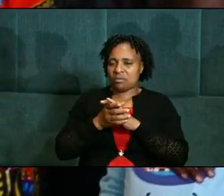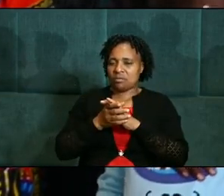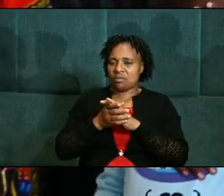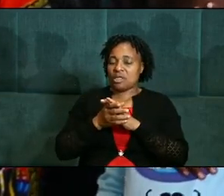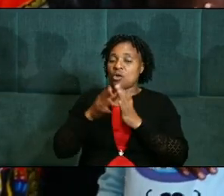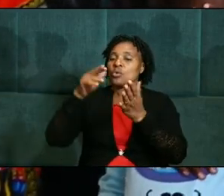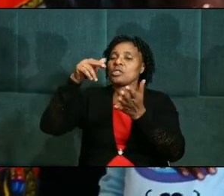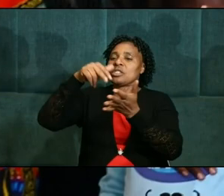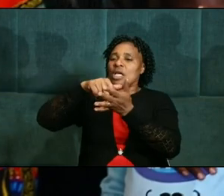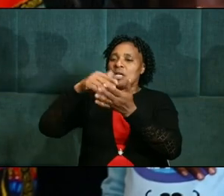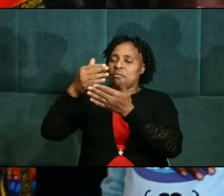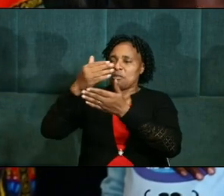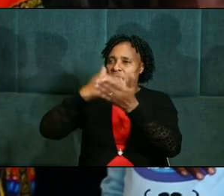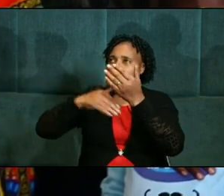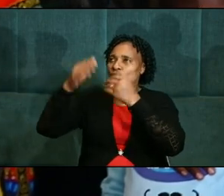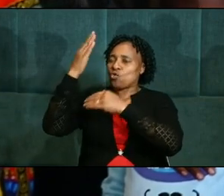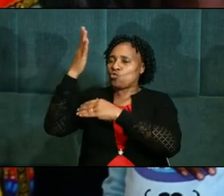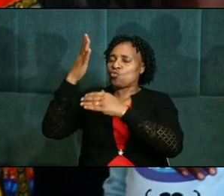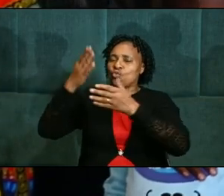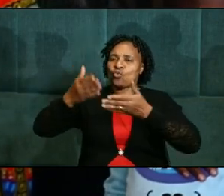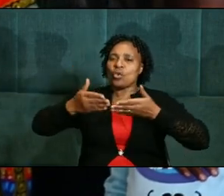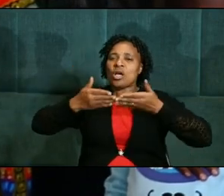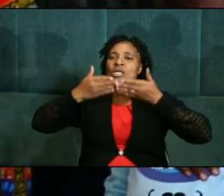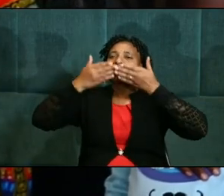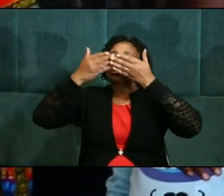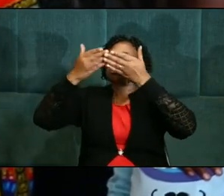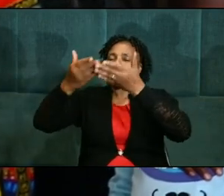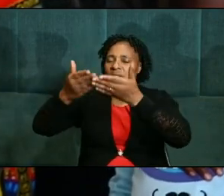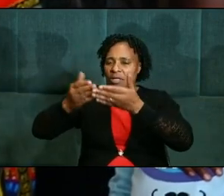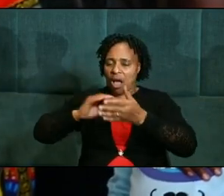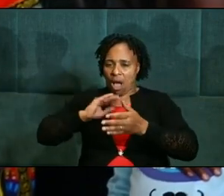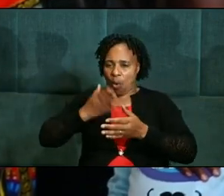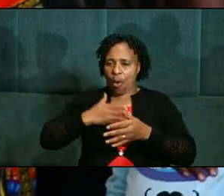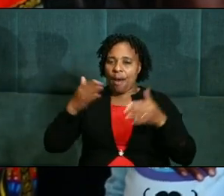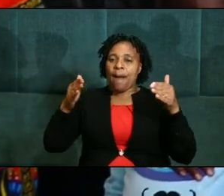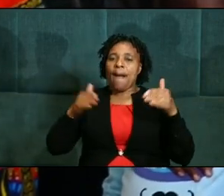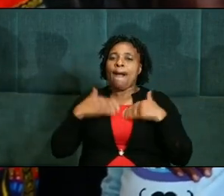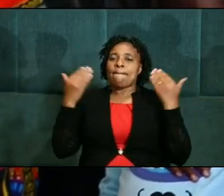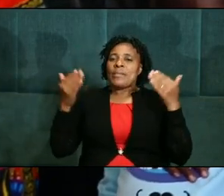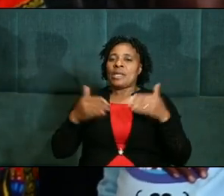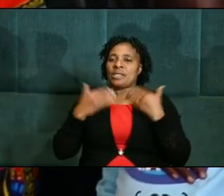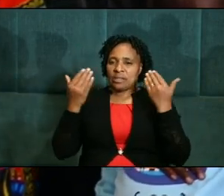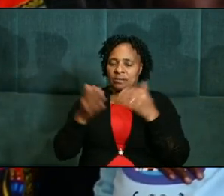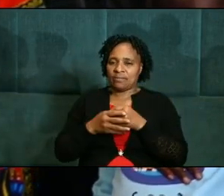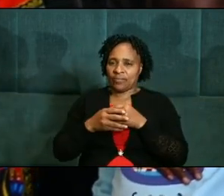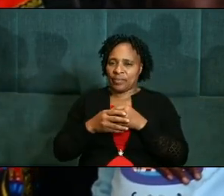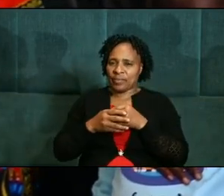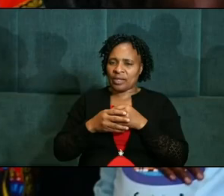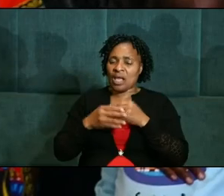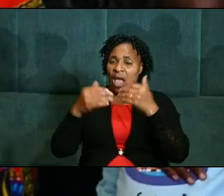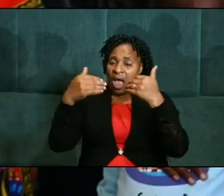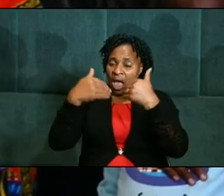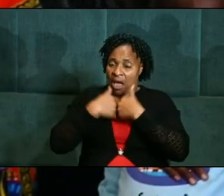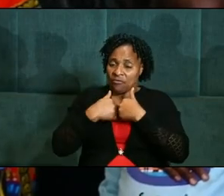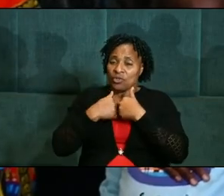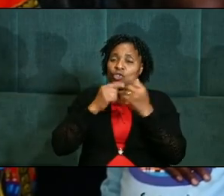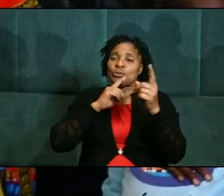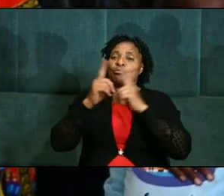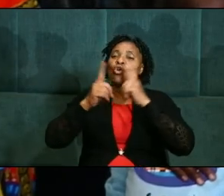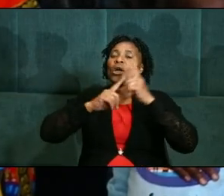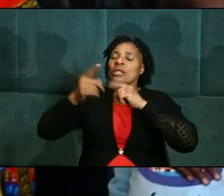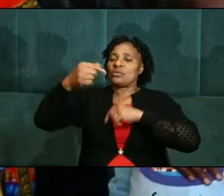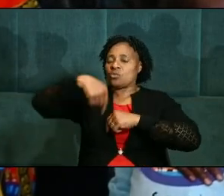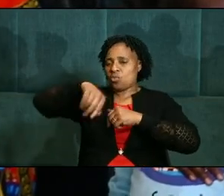we stand before you to express our gratitude for having spoken to